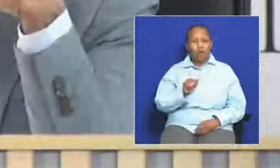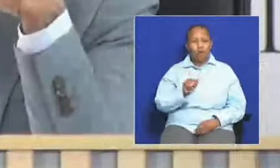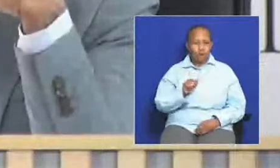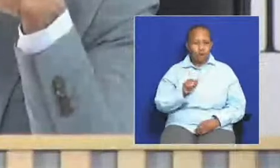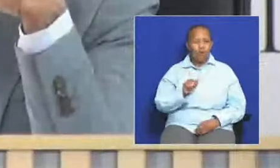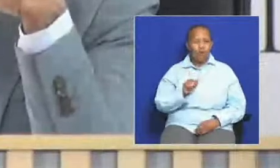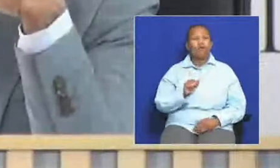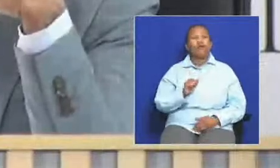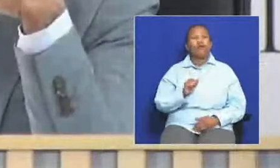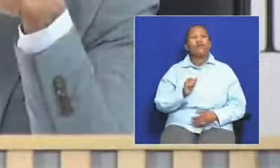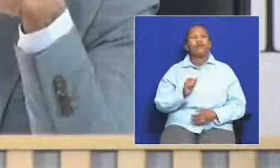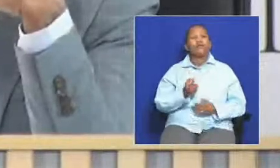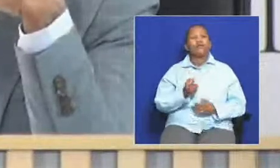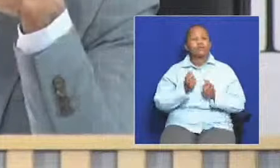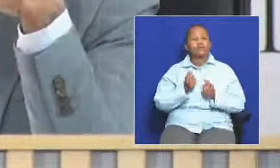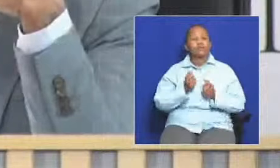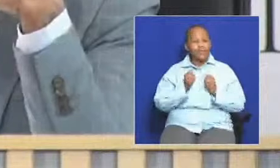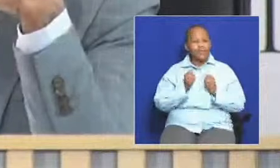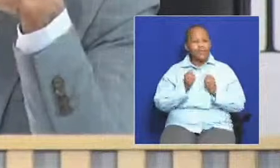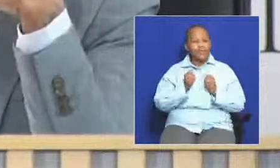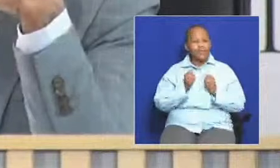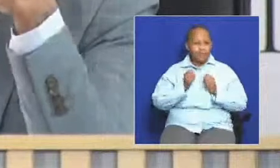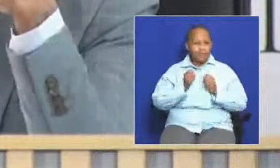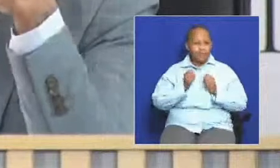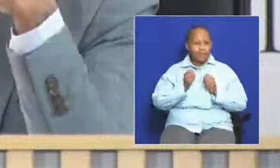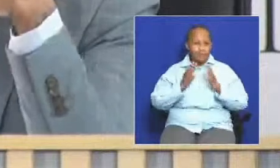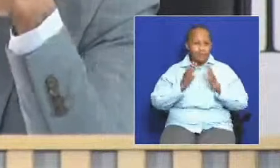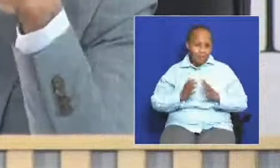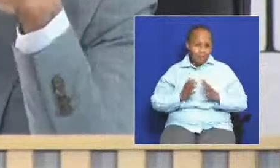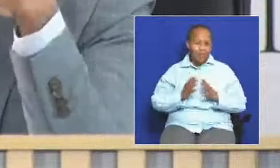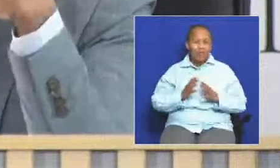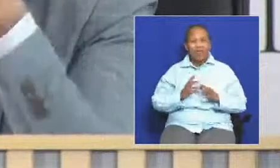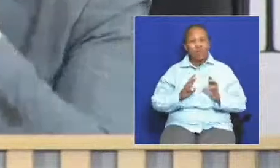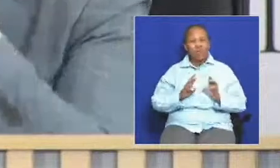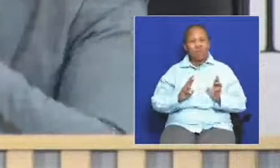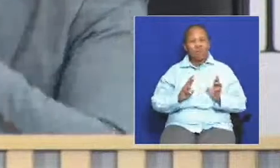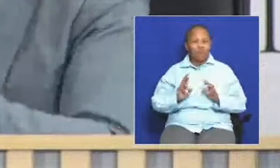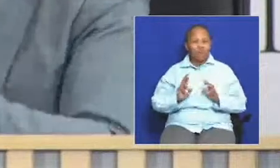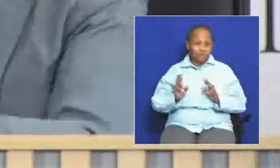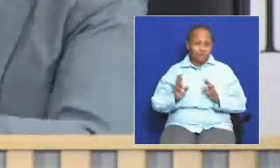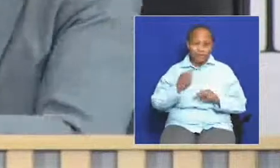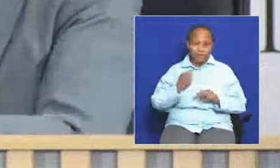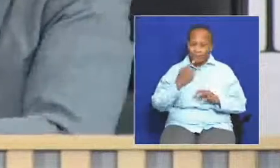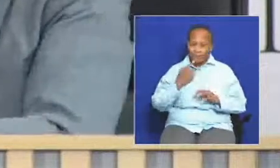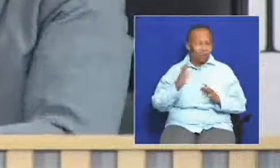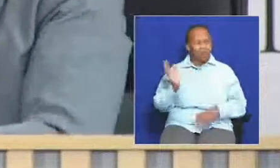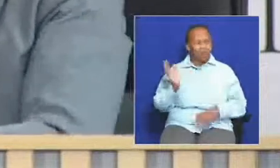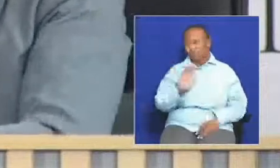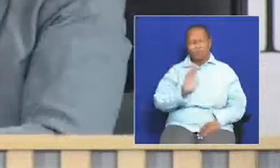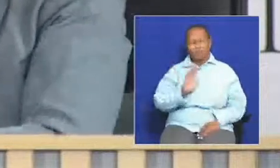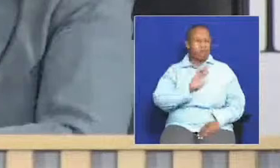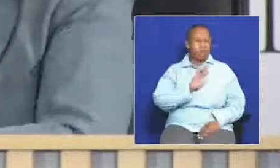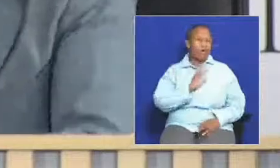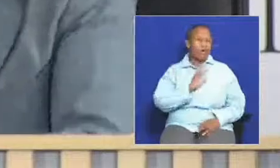recipient's reference is what tells you? Yes. Okay, it doesn't say. No, not the recipient reference. The